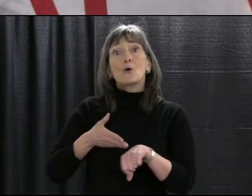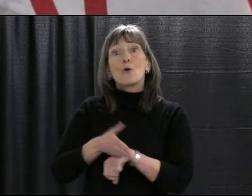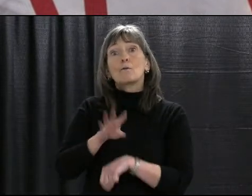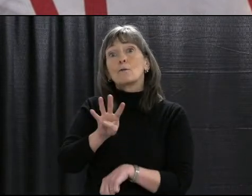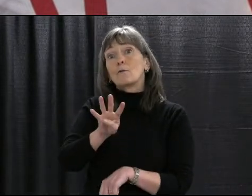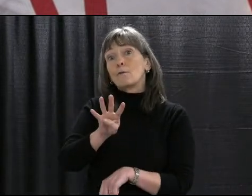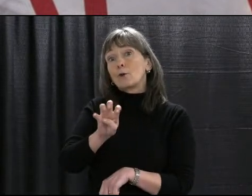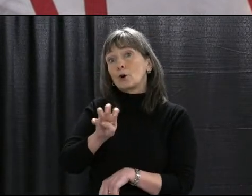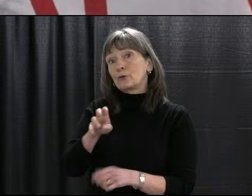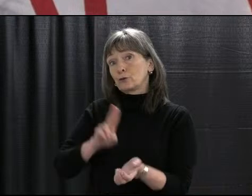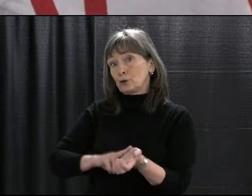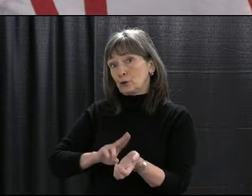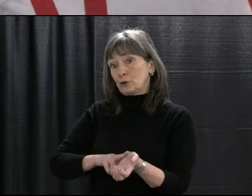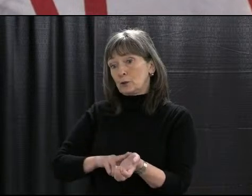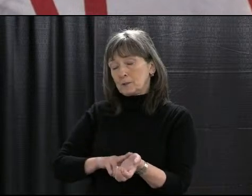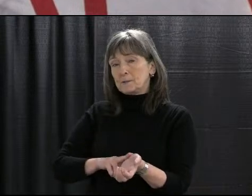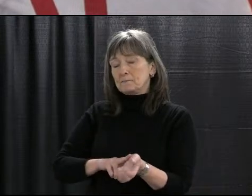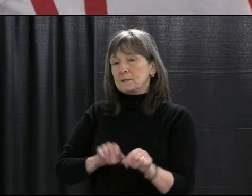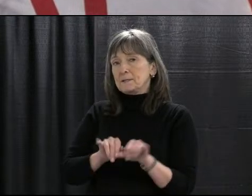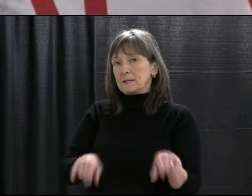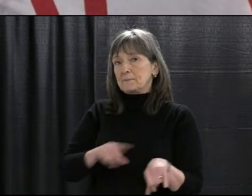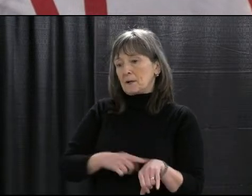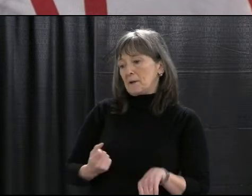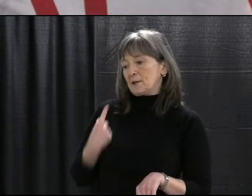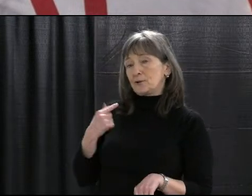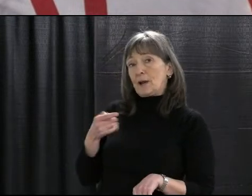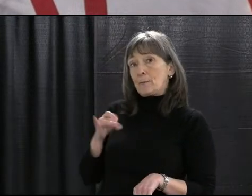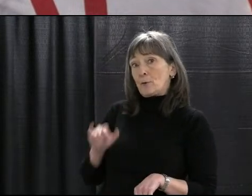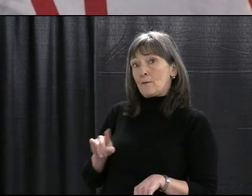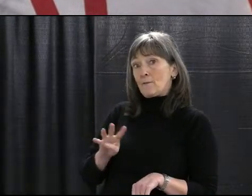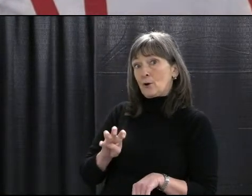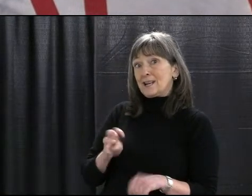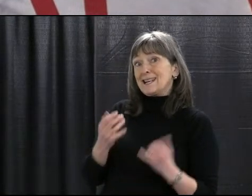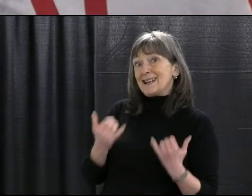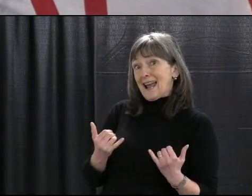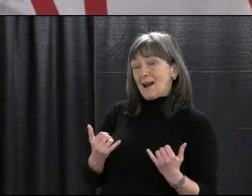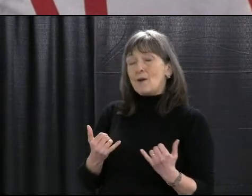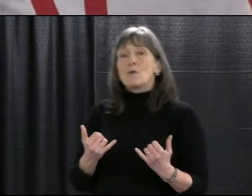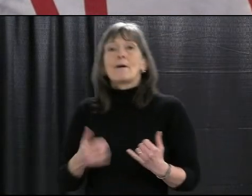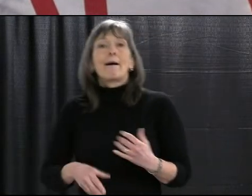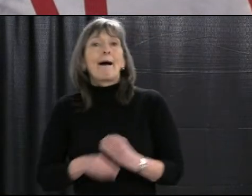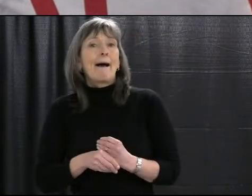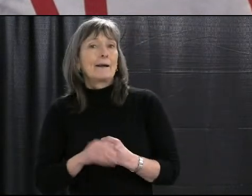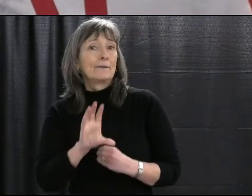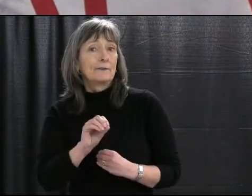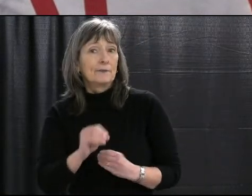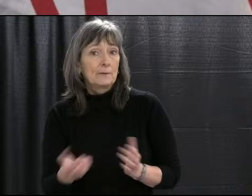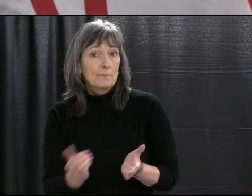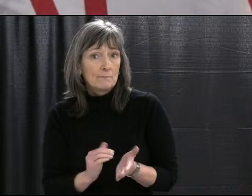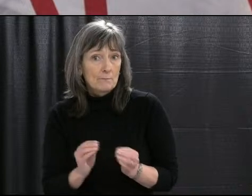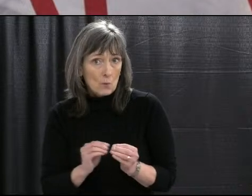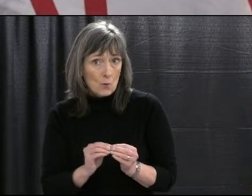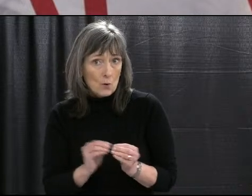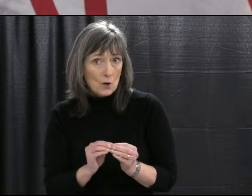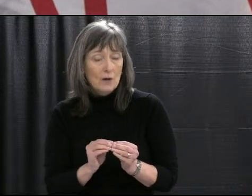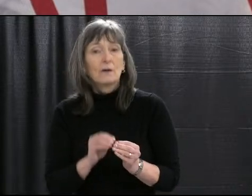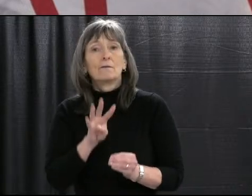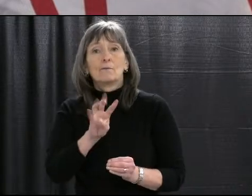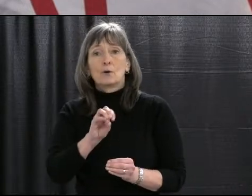nurses in that same time frame. That's now more than 450 registered nurses.